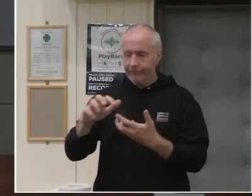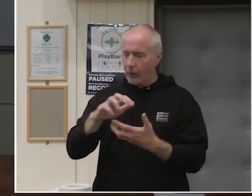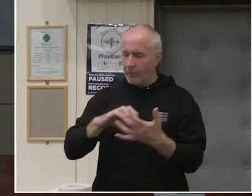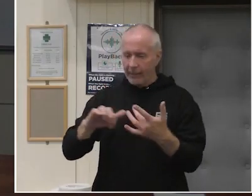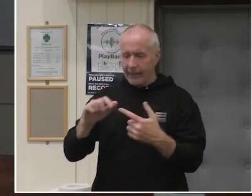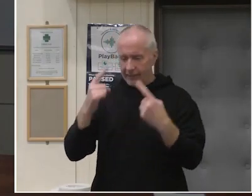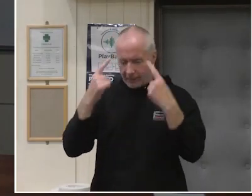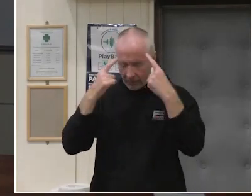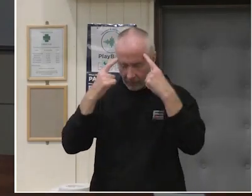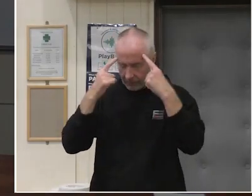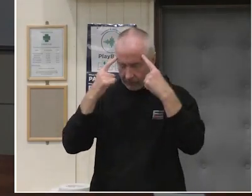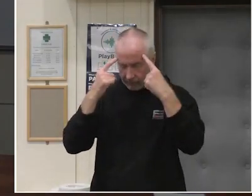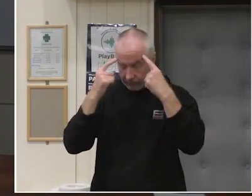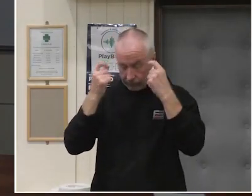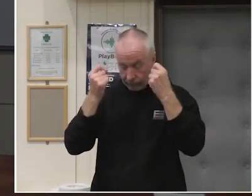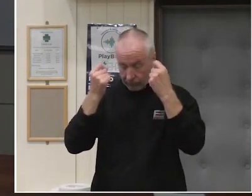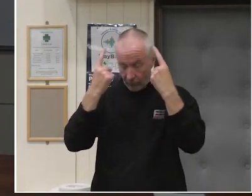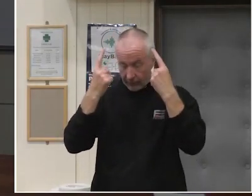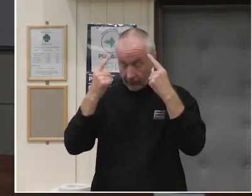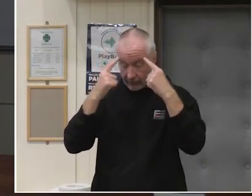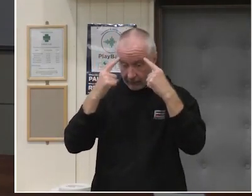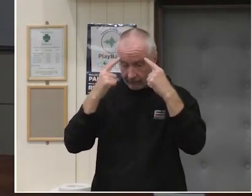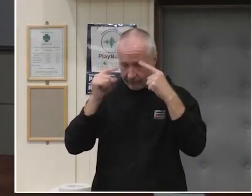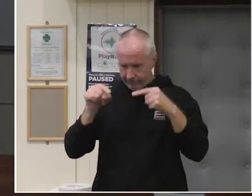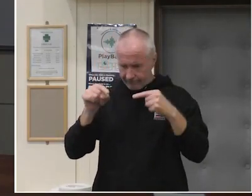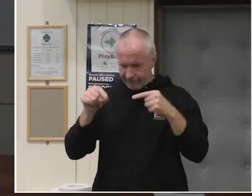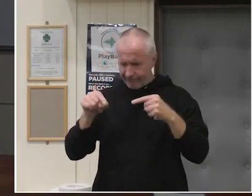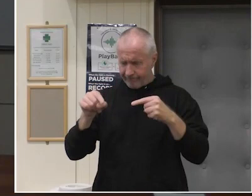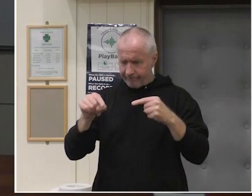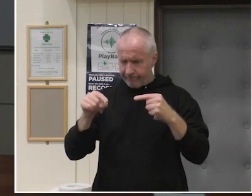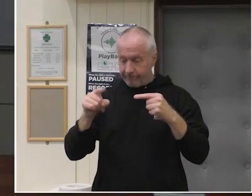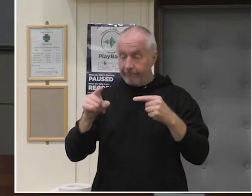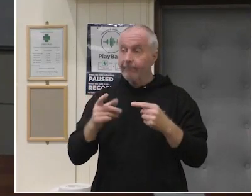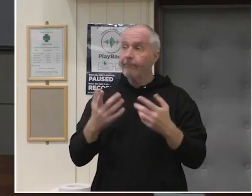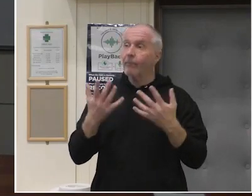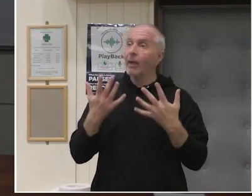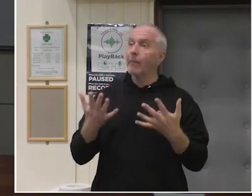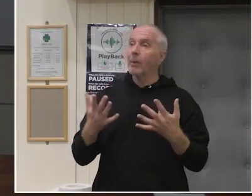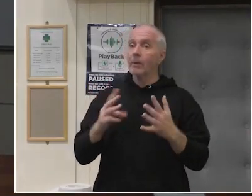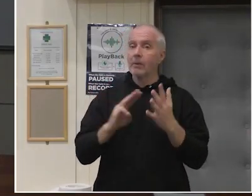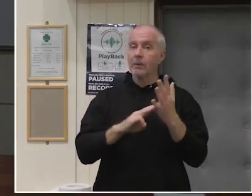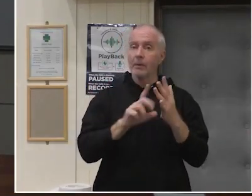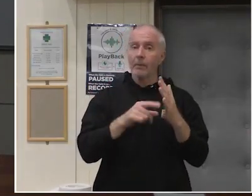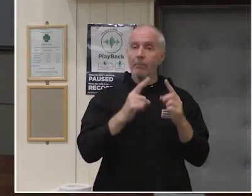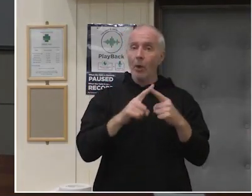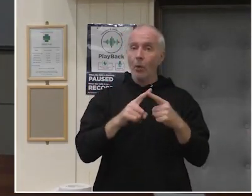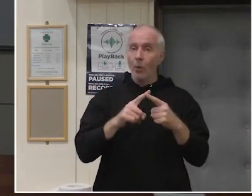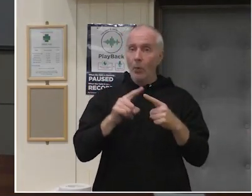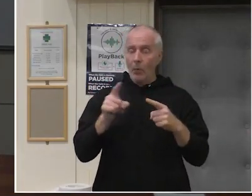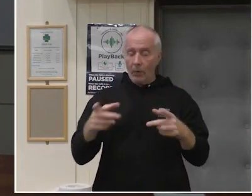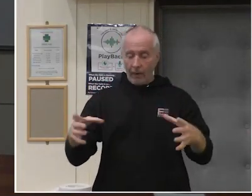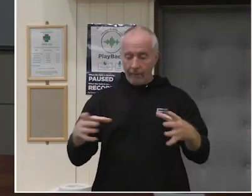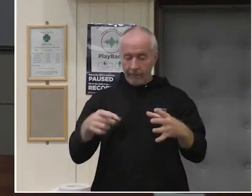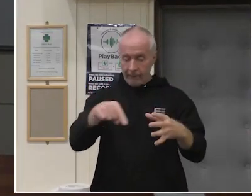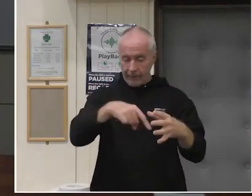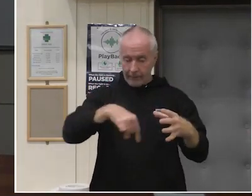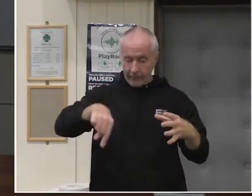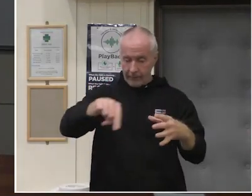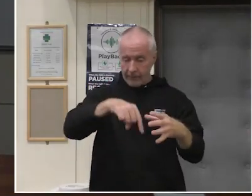around. However, what we can boil it down to is the mode of a cavity doesn't